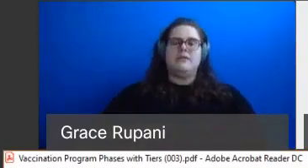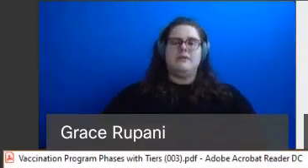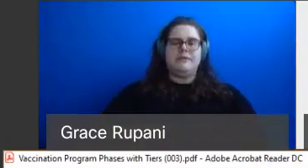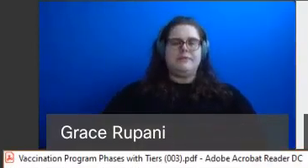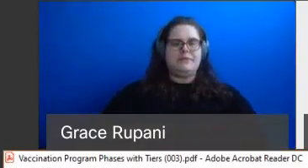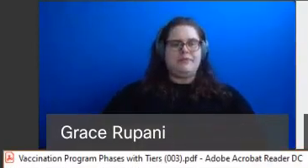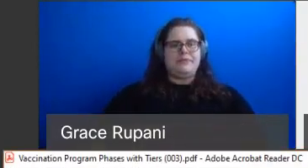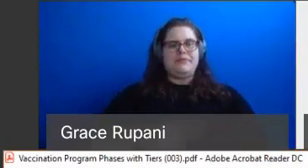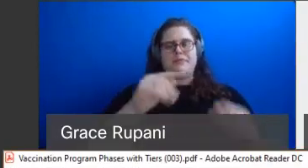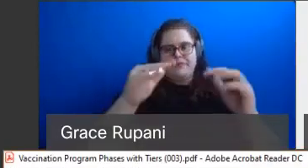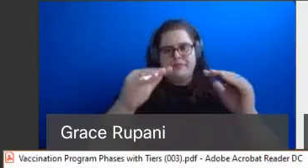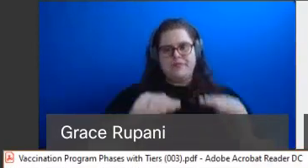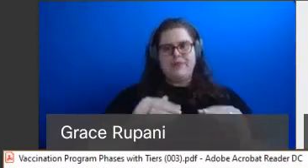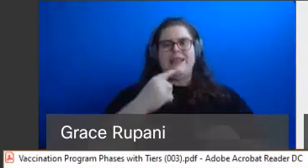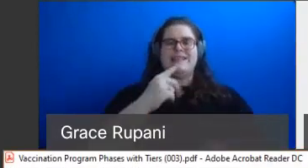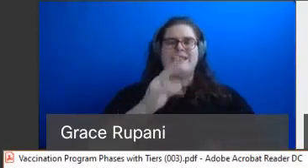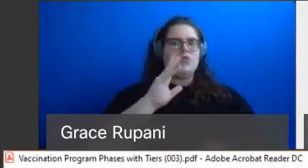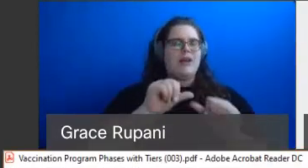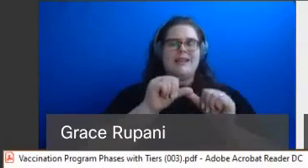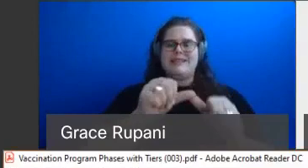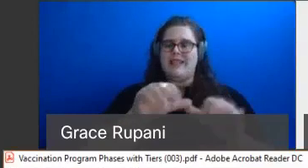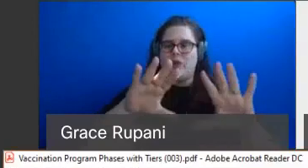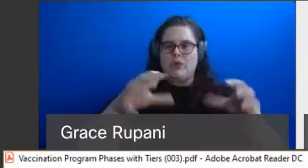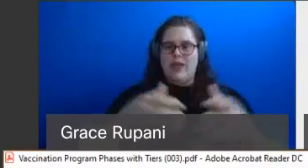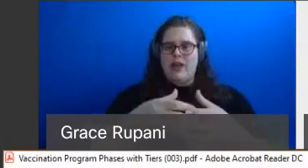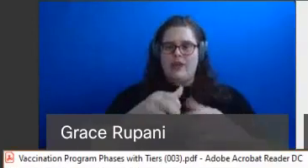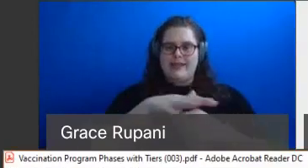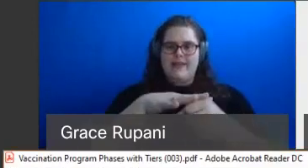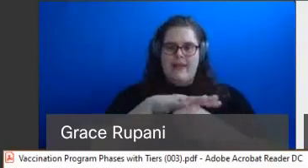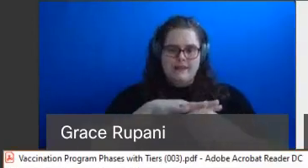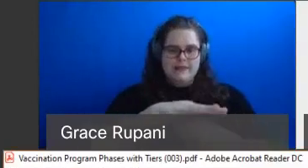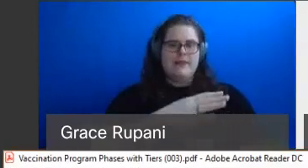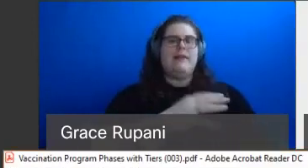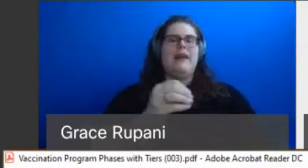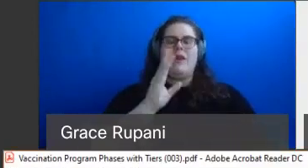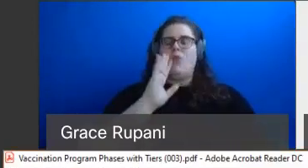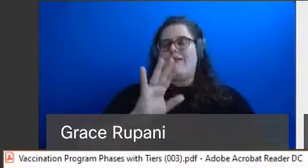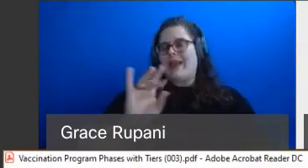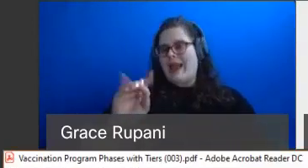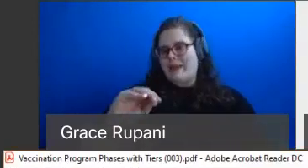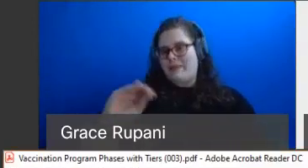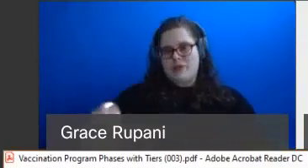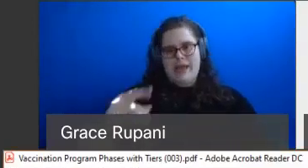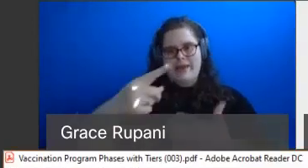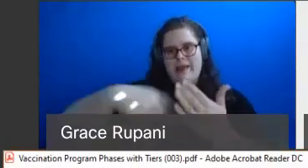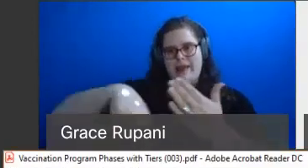We'll continue with the folks, as I said, we'll get to 80% next week. We'll have an understanding